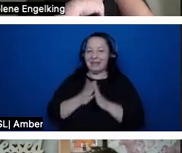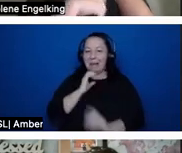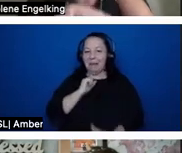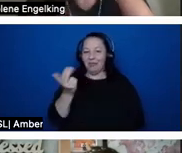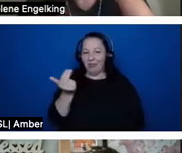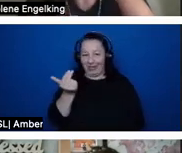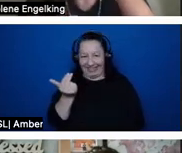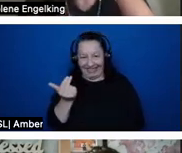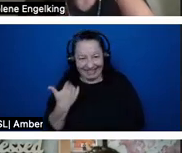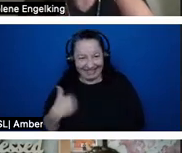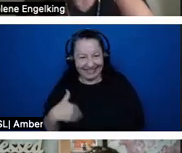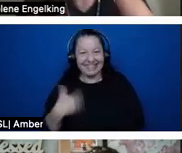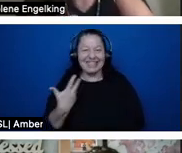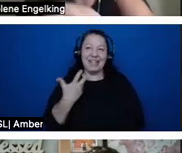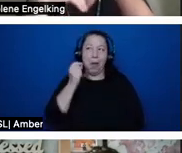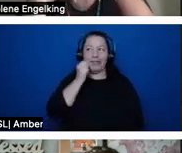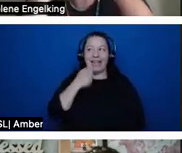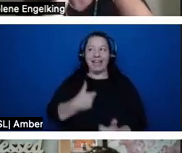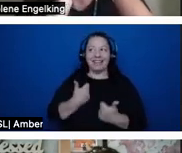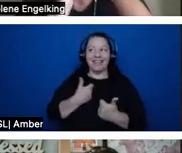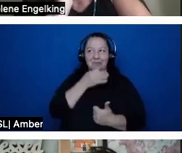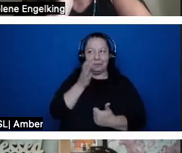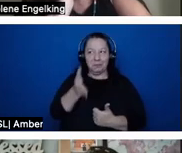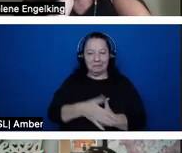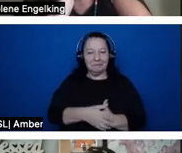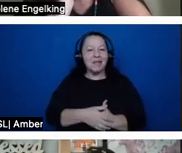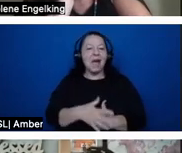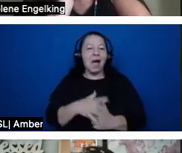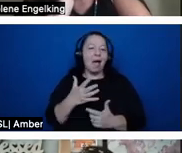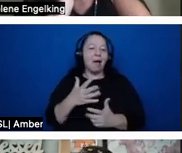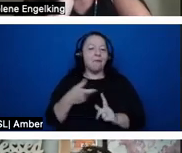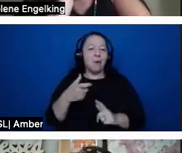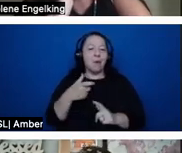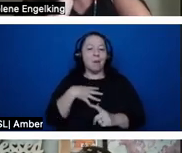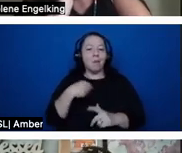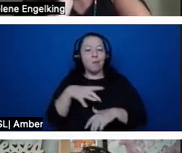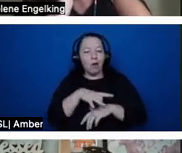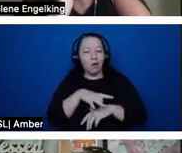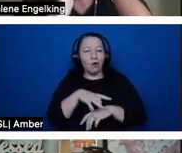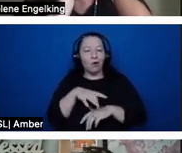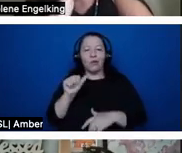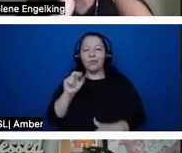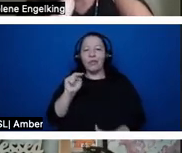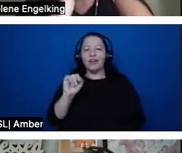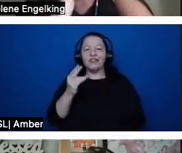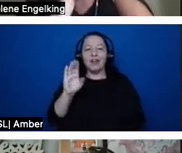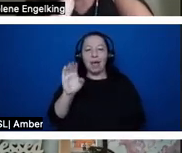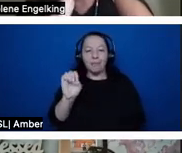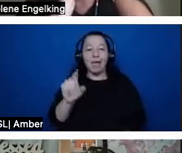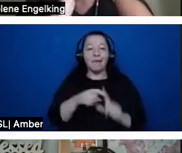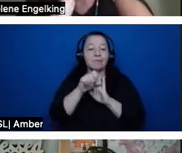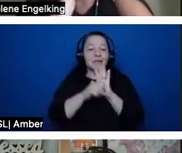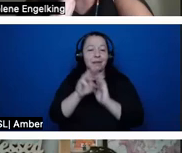I am White Earth Anishinaabe from Minnesota. I have my hearts in